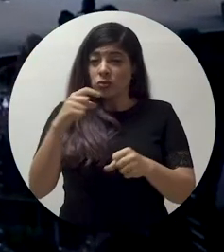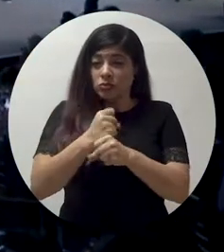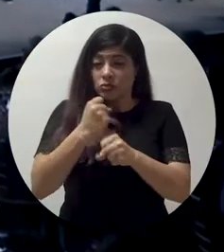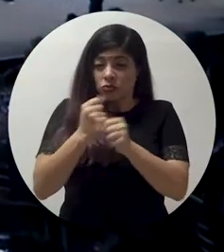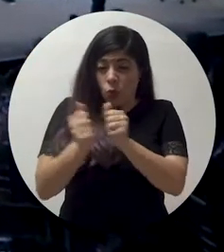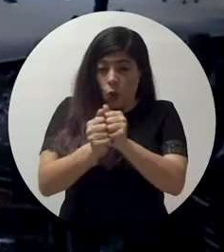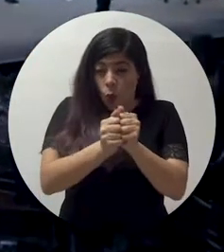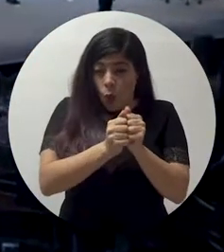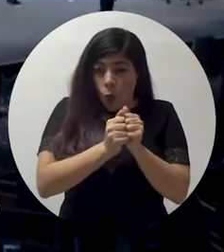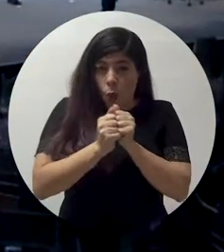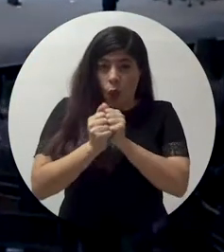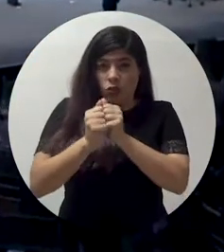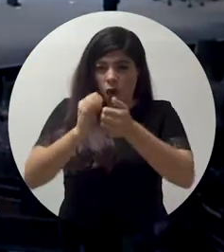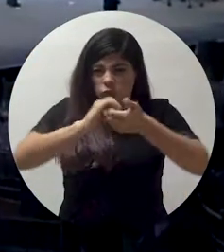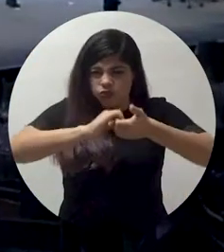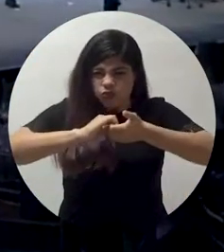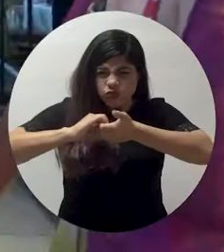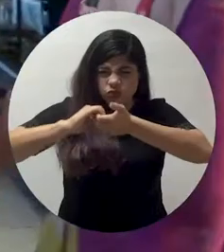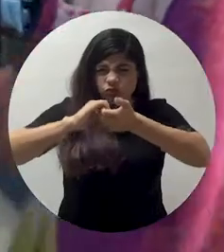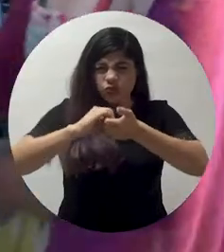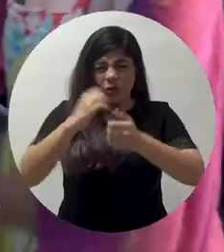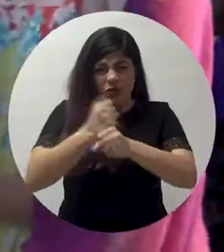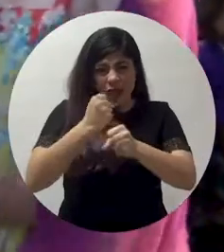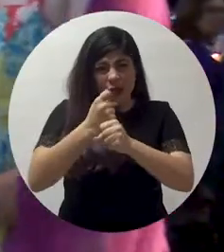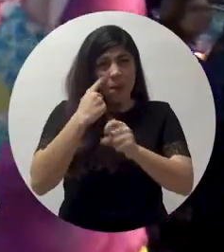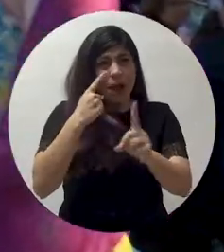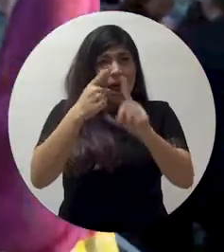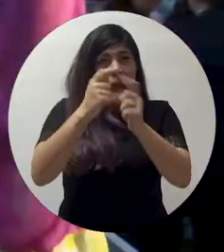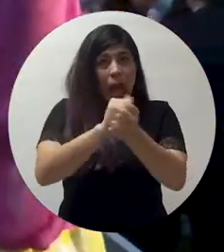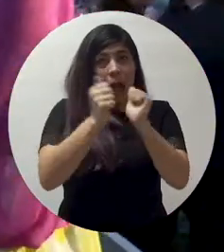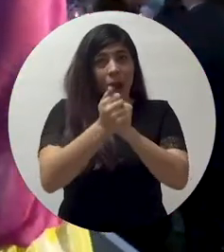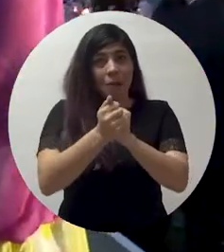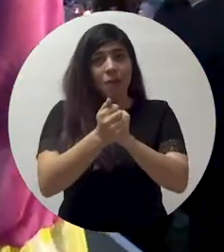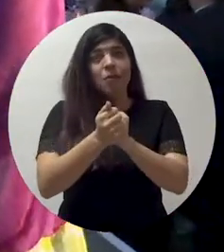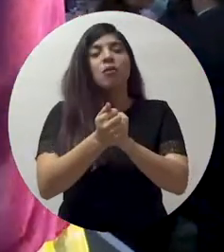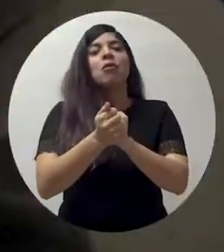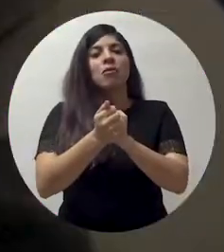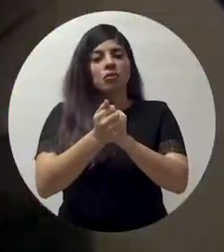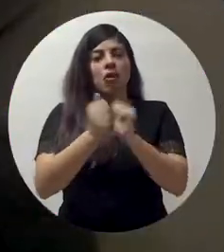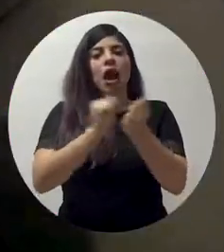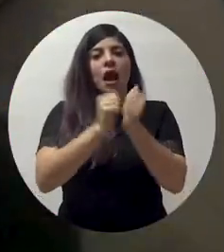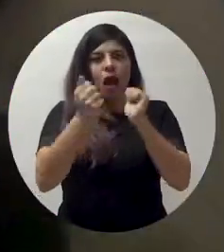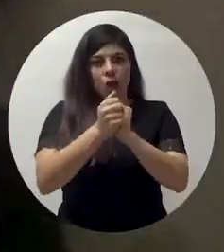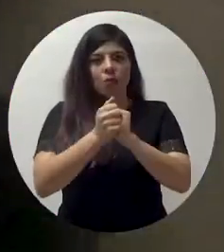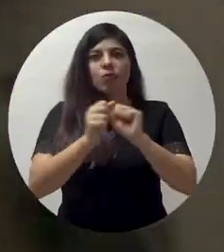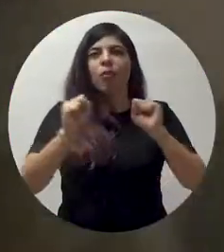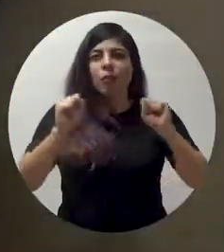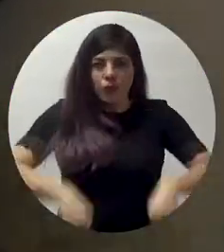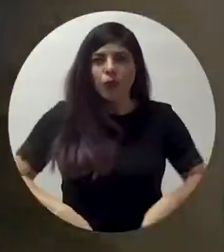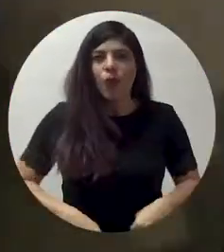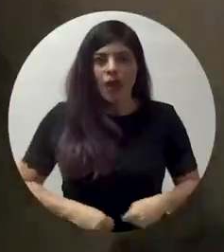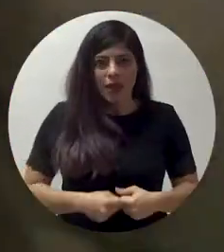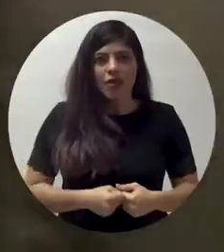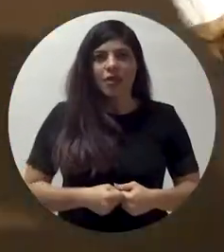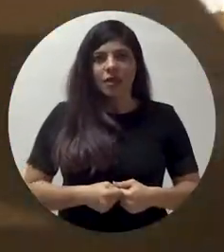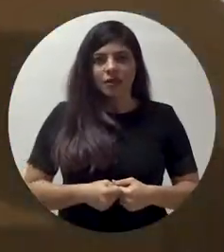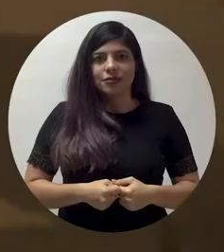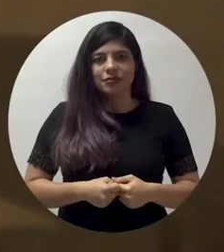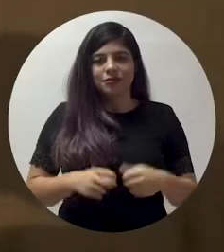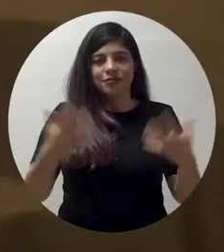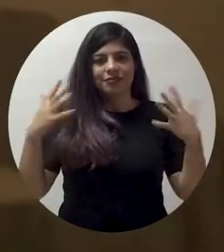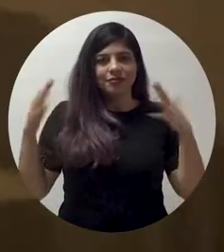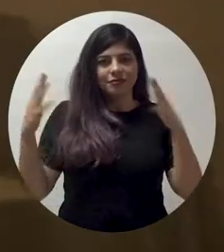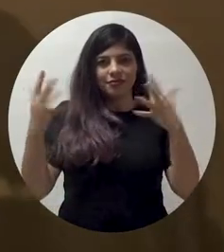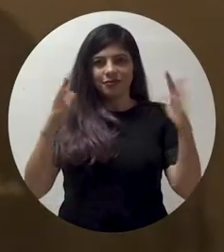together, working jointly for change, good change happens. But now,